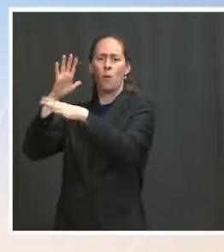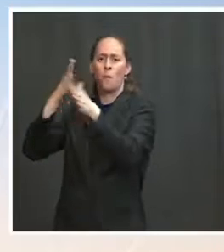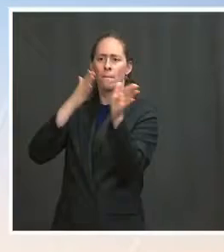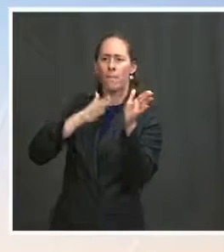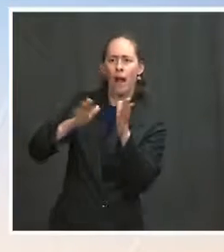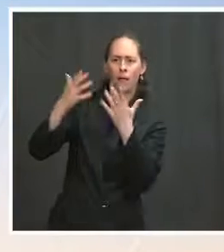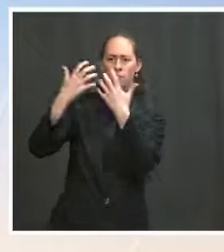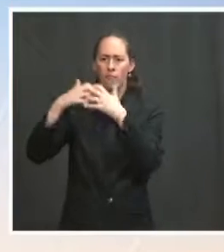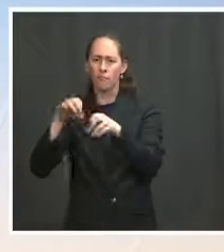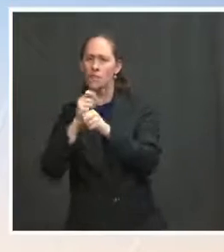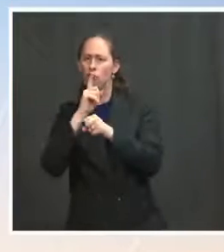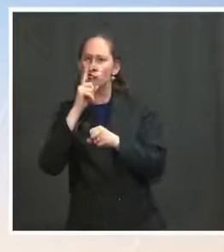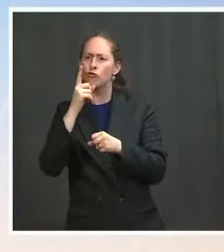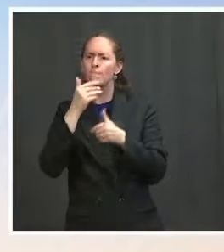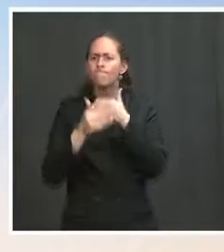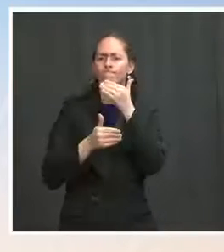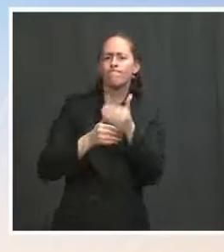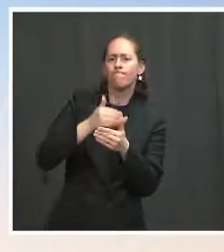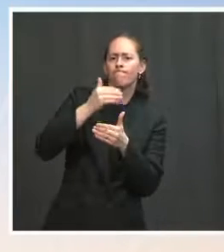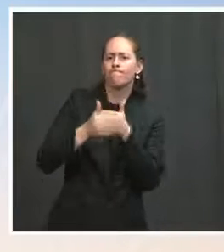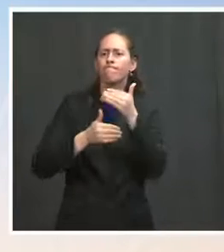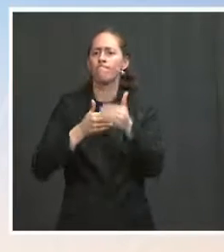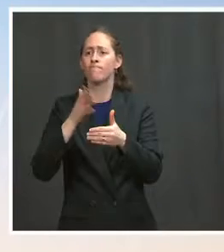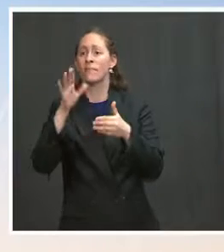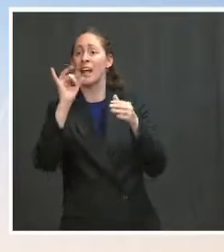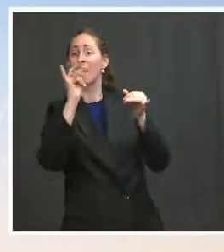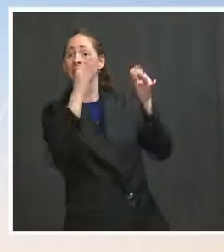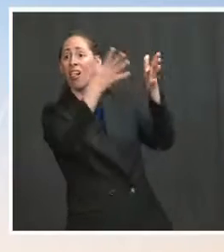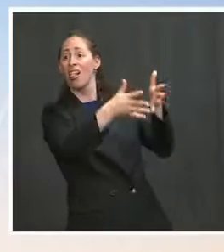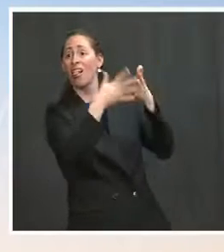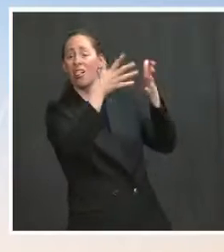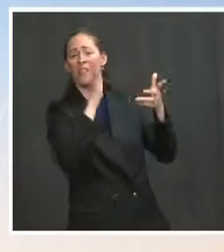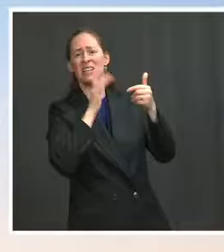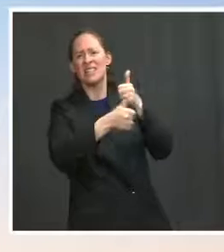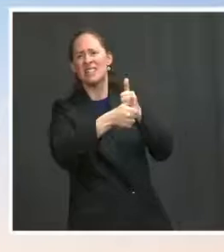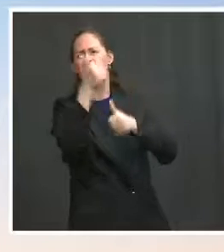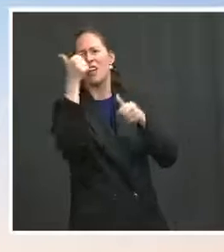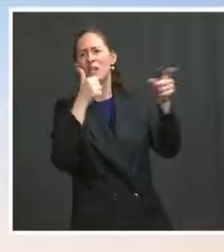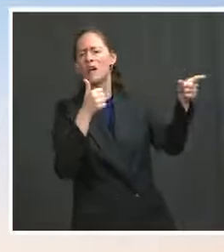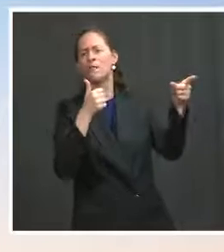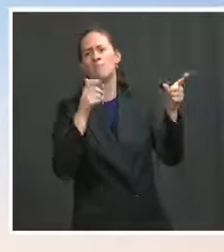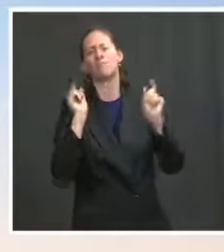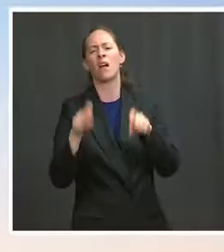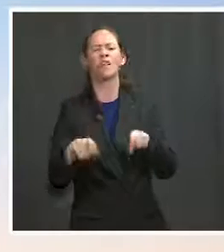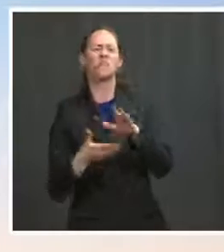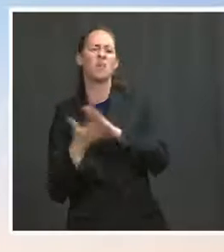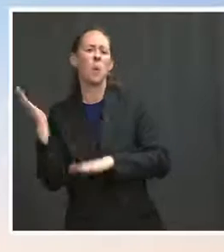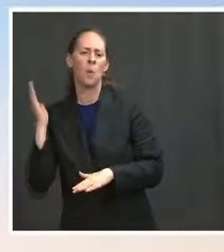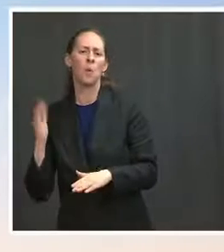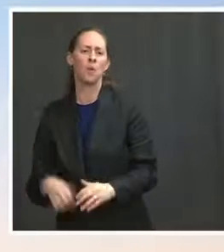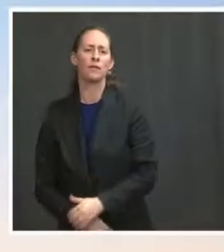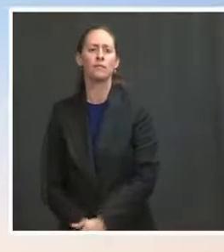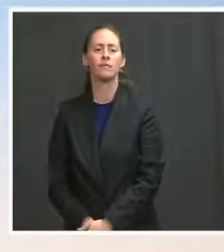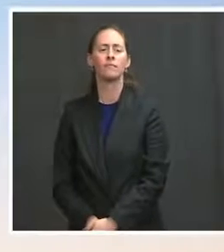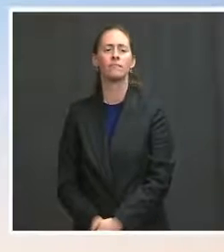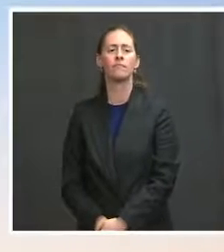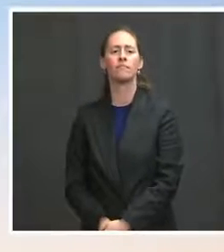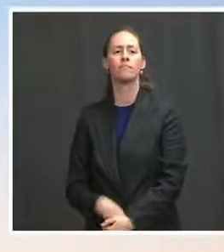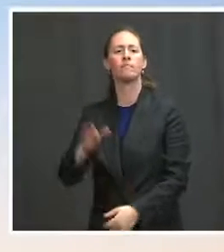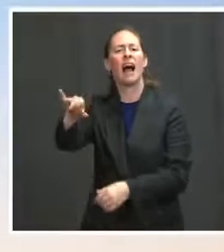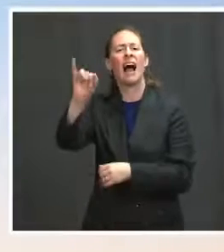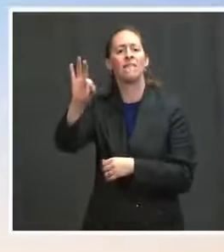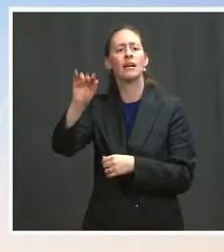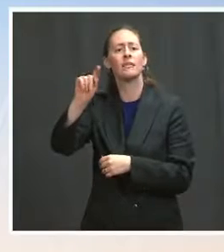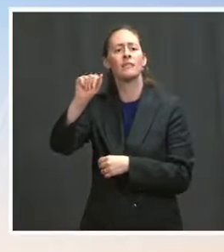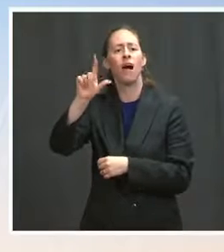we had left our troops there, they would be in harm's way. That was a step we had to take. And so if the Taliban takes over, what would we do? Well, again, I'm not